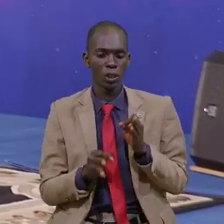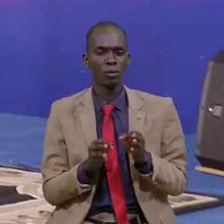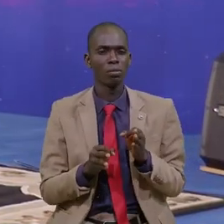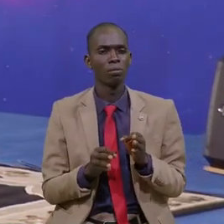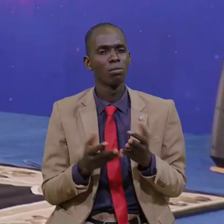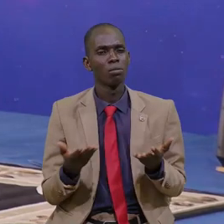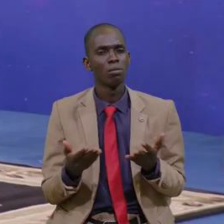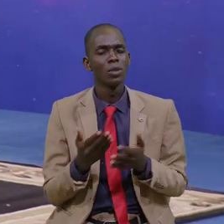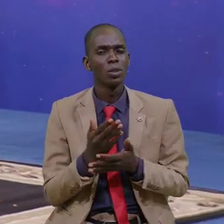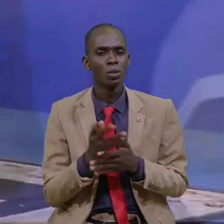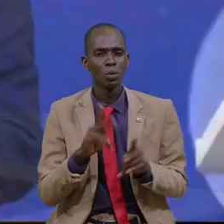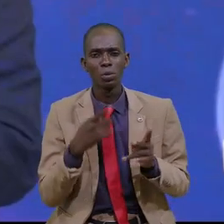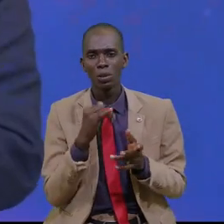condition,